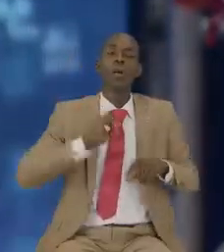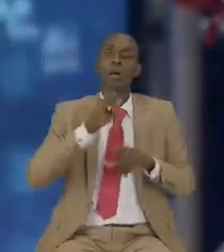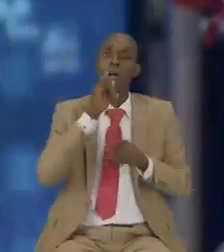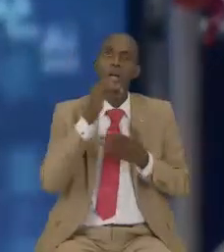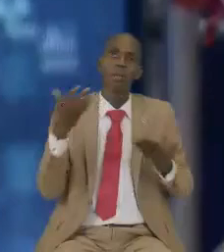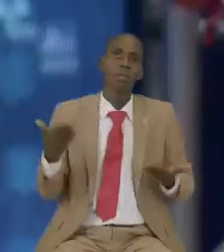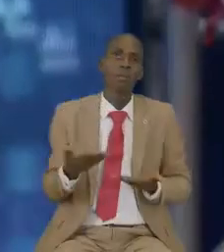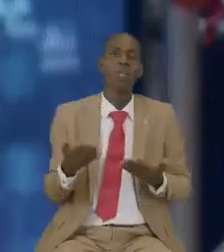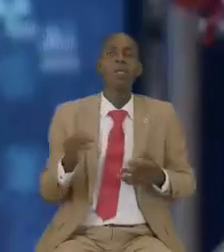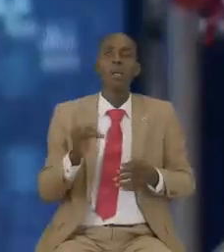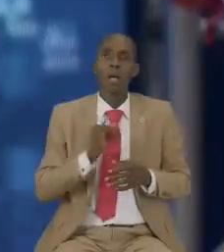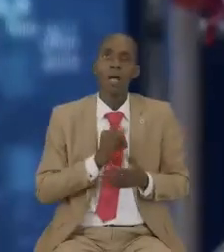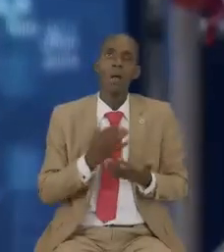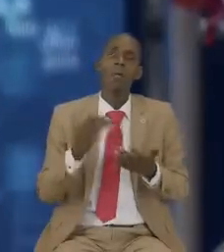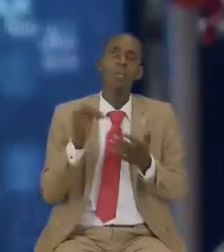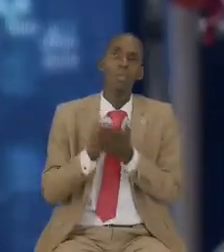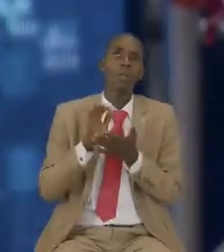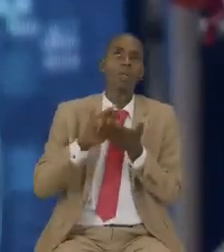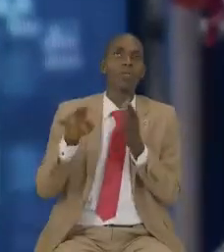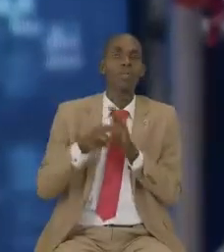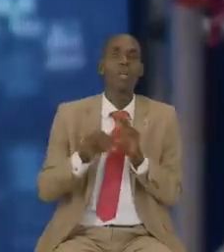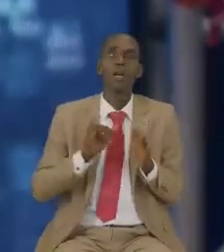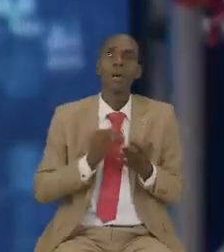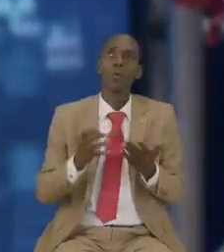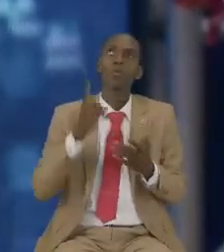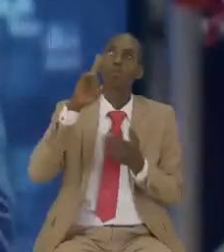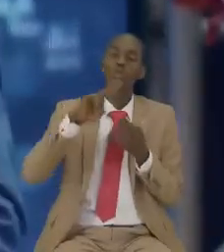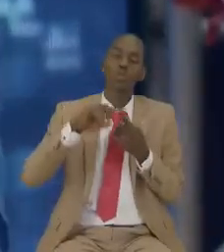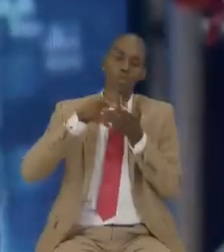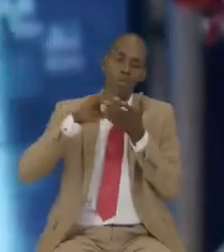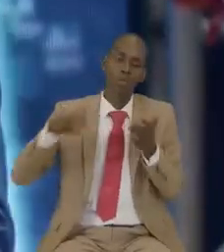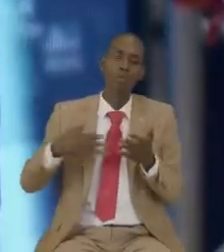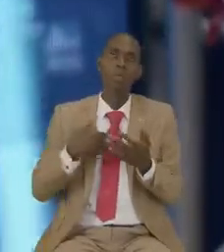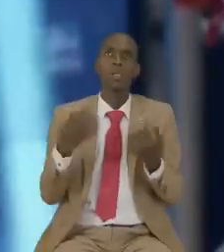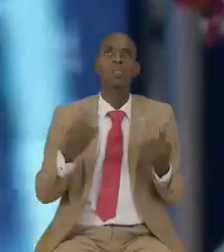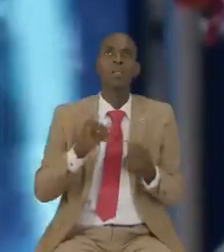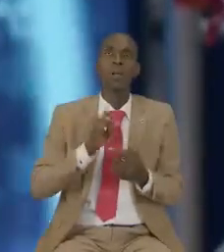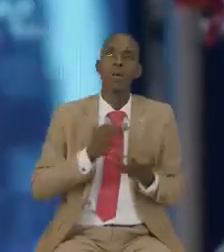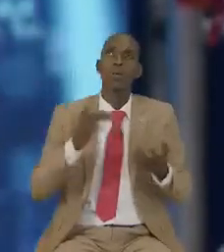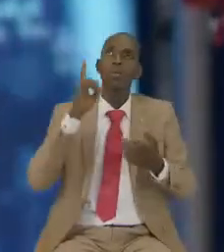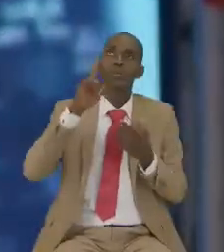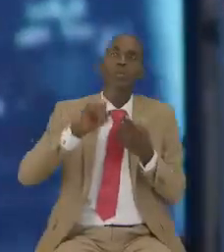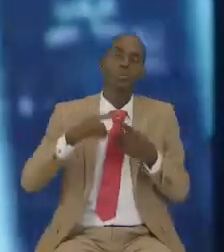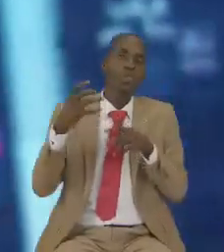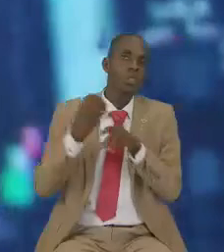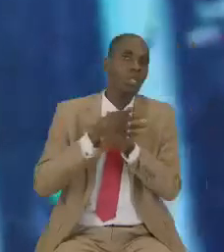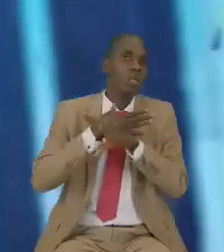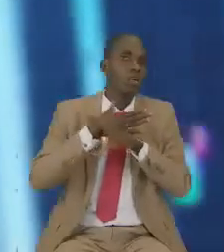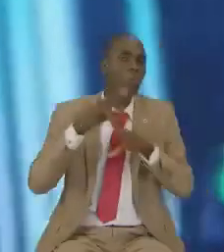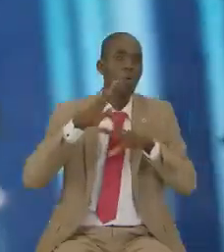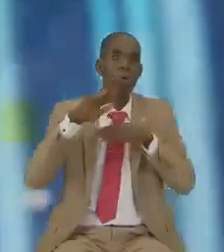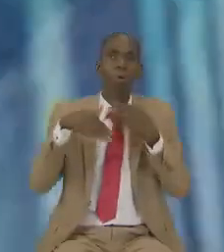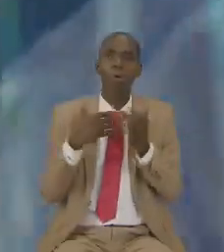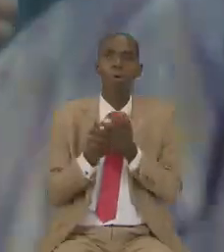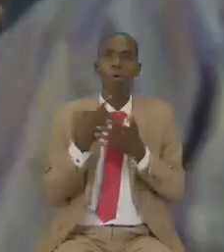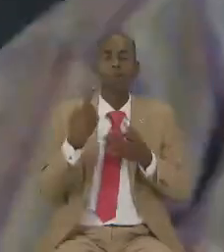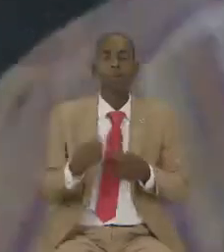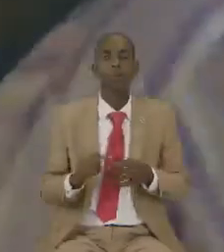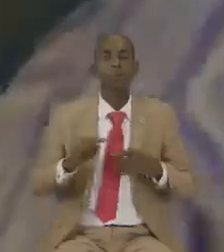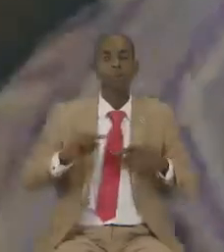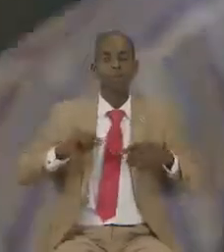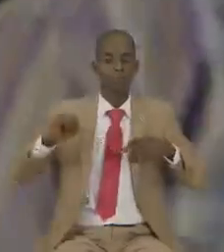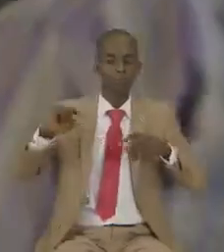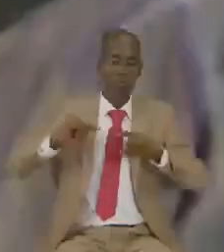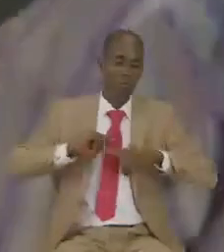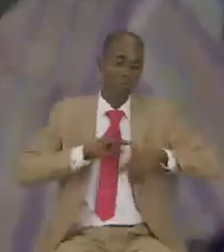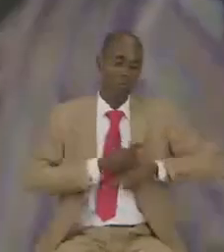that forgiveness. I want him to take away my sin. I want him to take away all the condemnation, all the guilt in